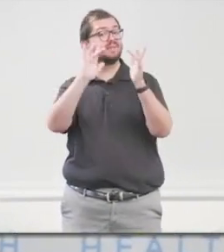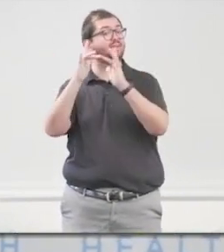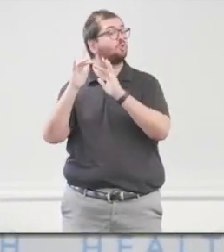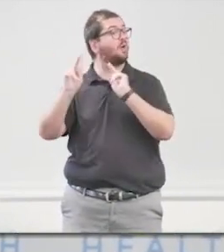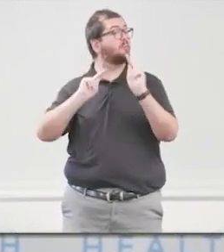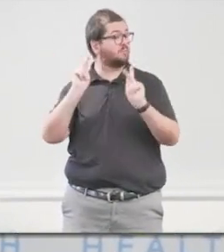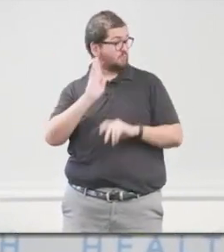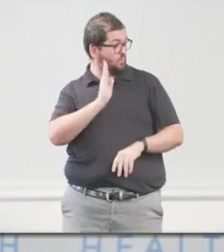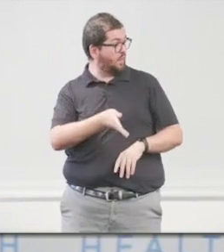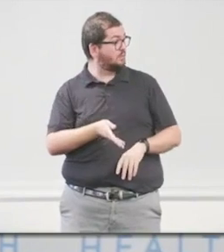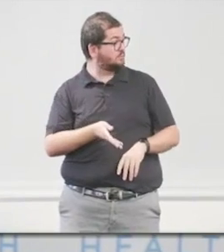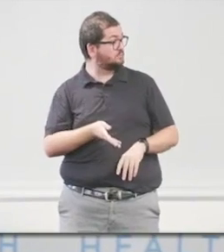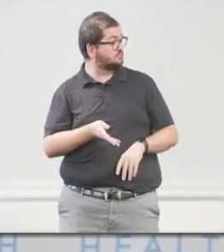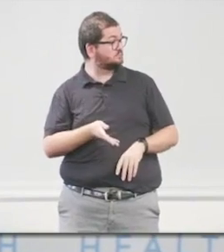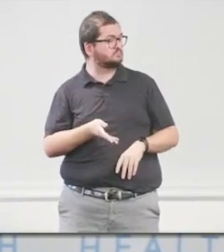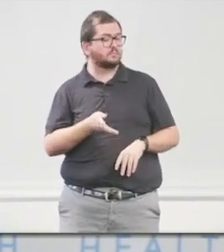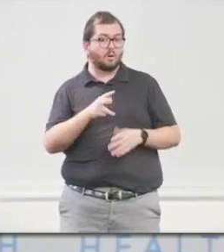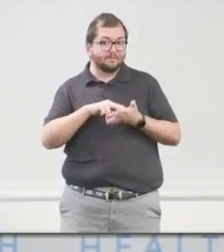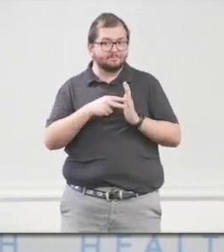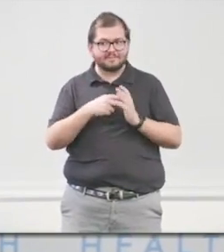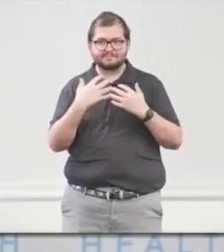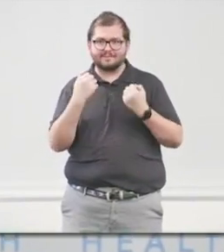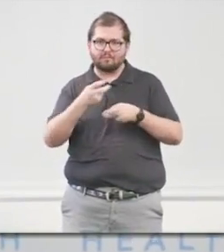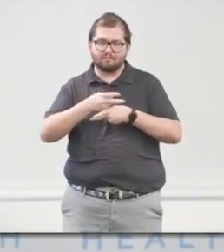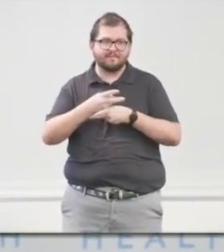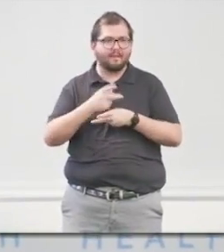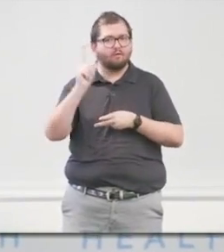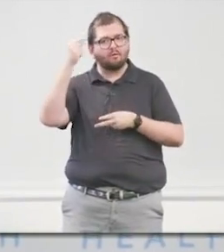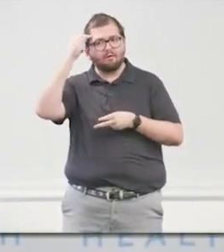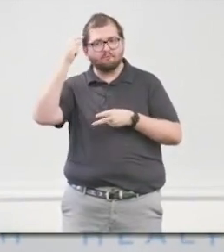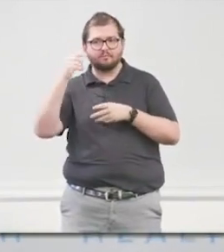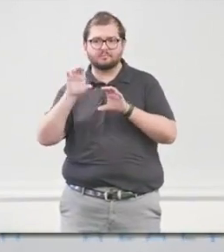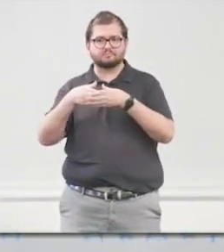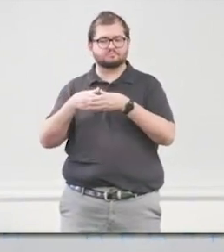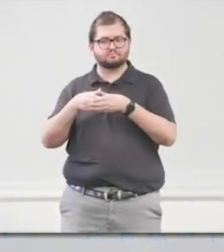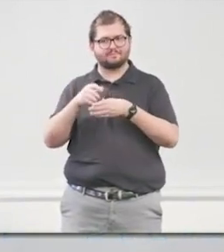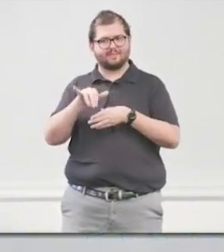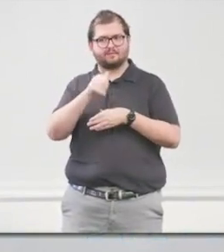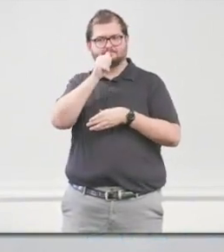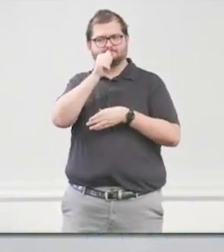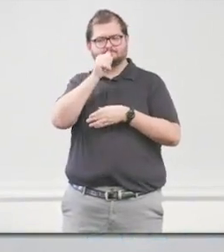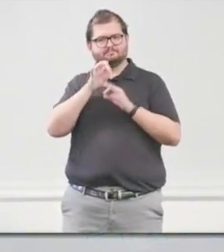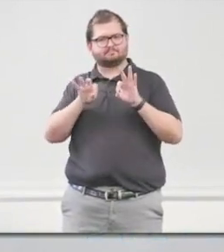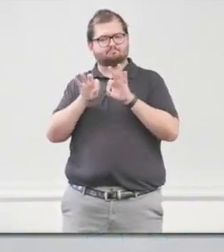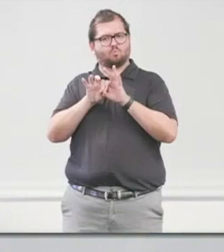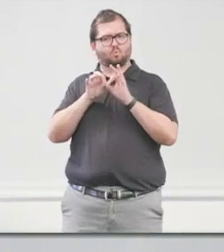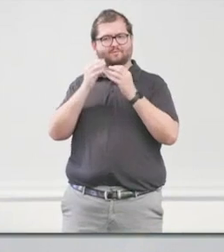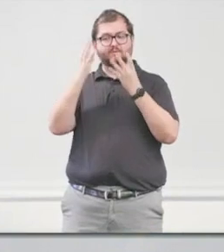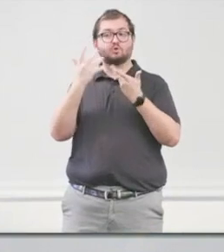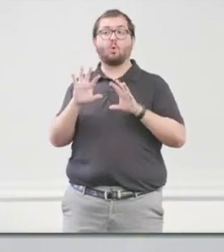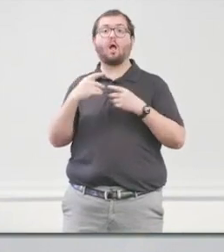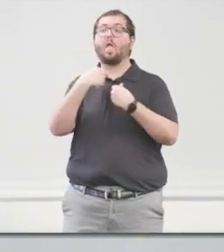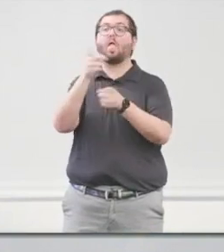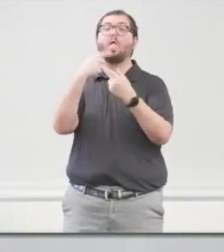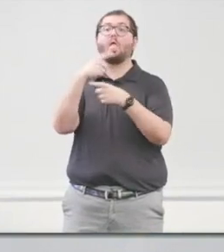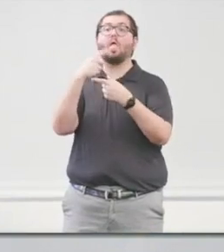public. A lot of times, especially if we're talking healthcare or government entities, this is sensitive or confidential information that we definitely don't want out there in the